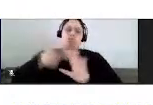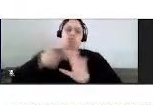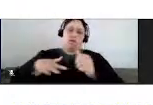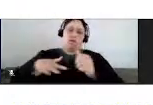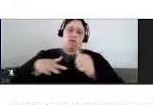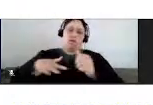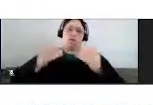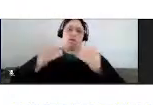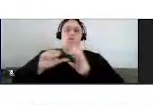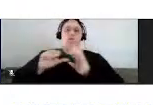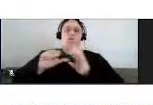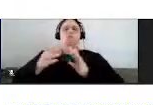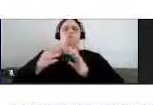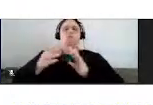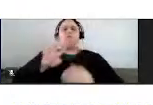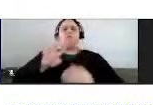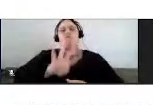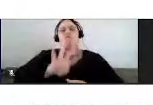is our